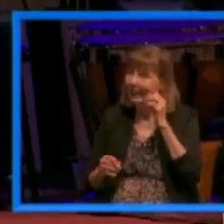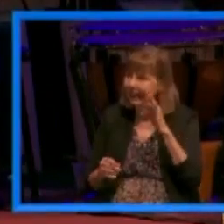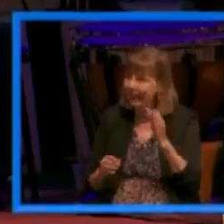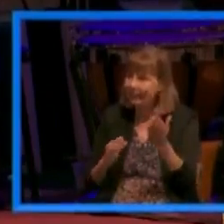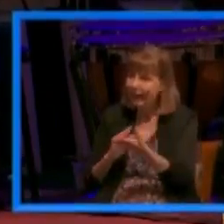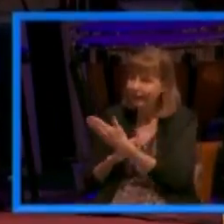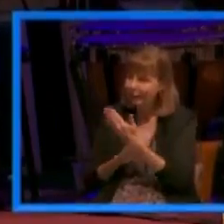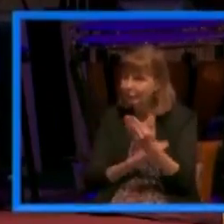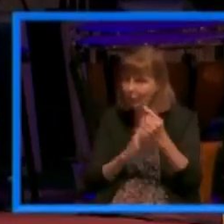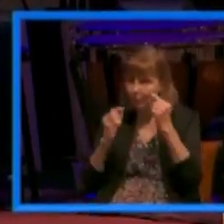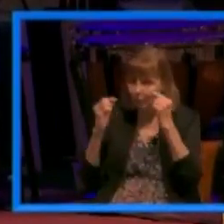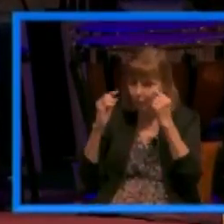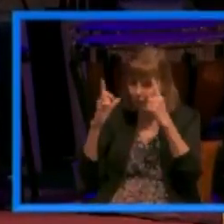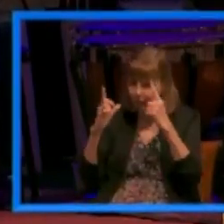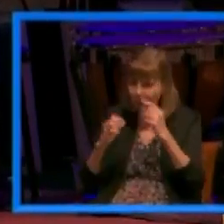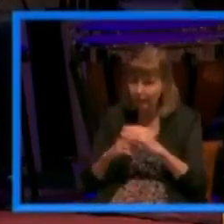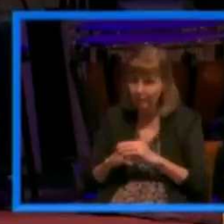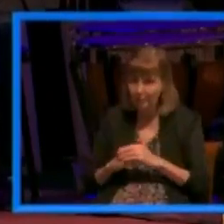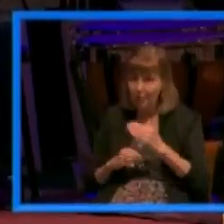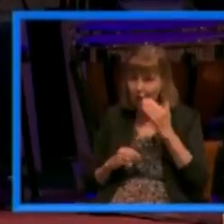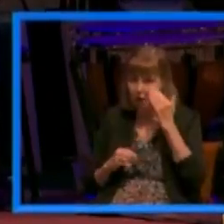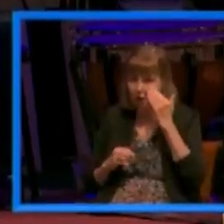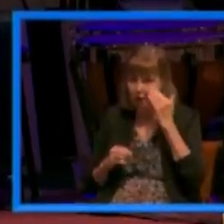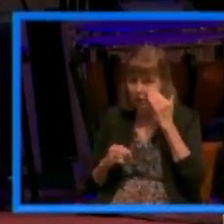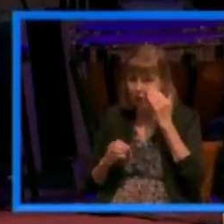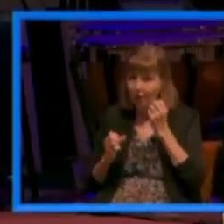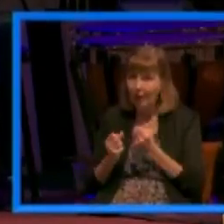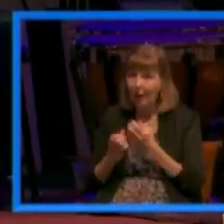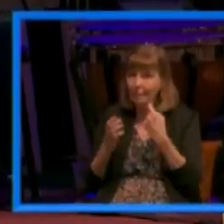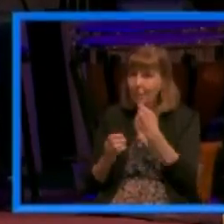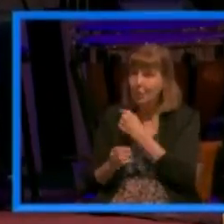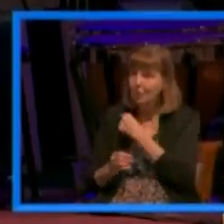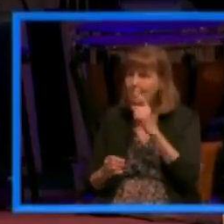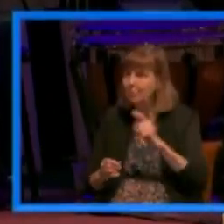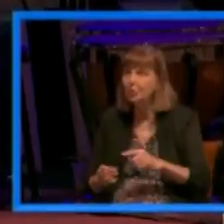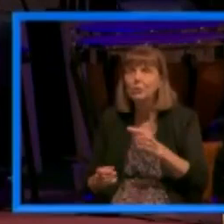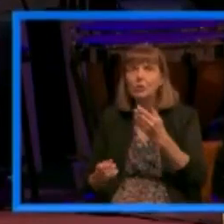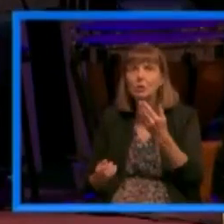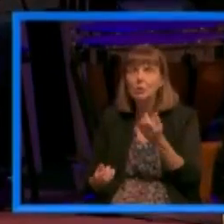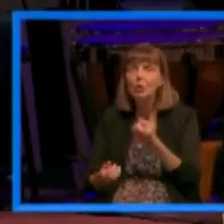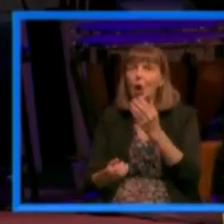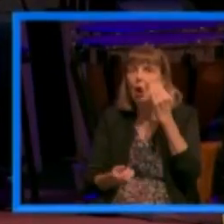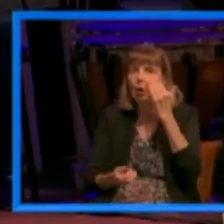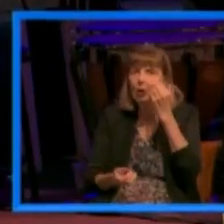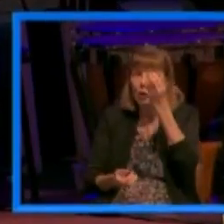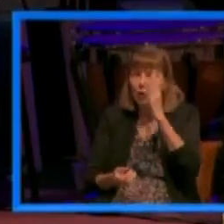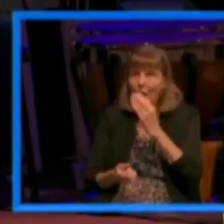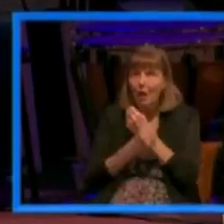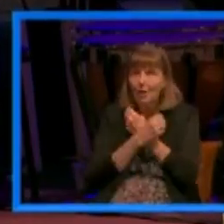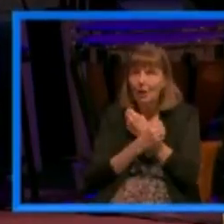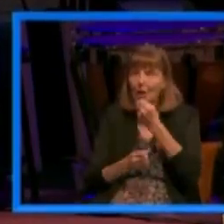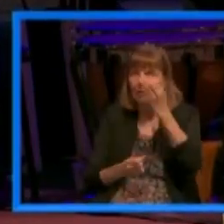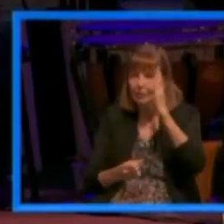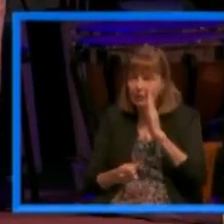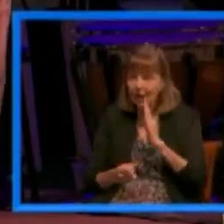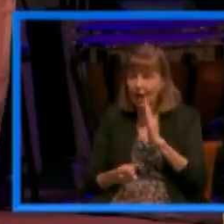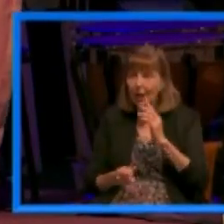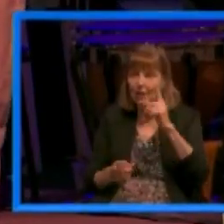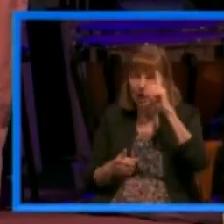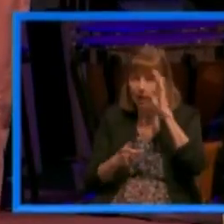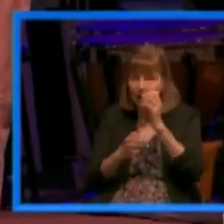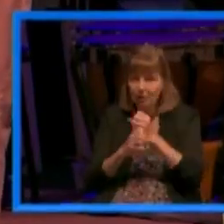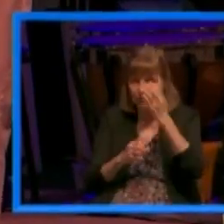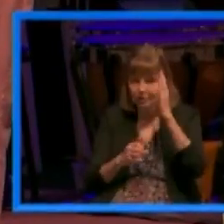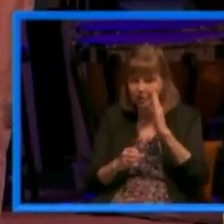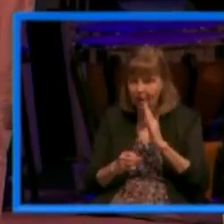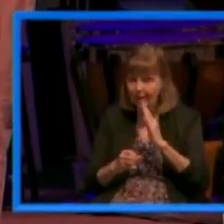how much we are to know God, trust God, love God, and also see how polarizingly dangerous sin is, it would help us